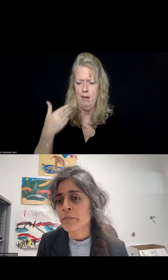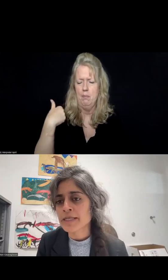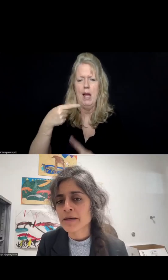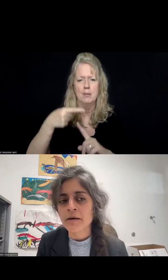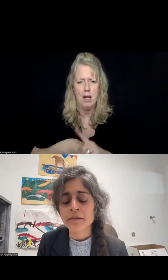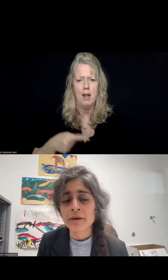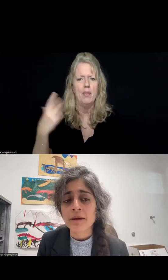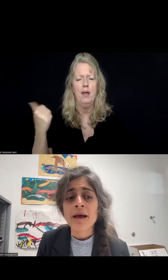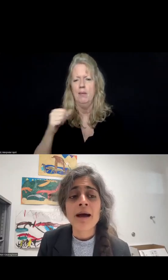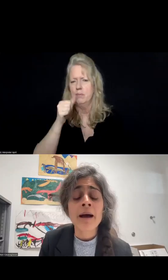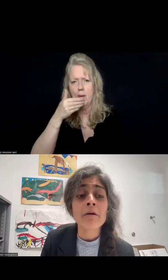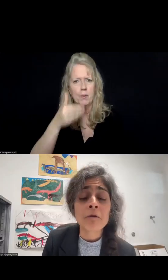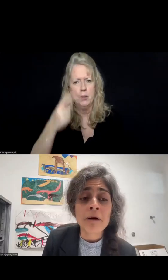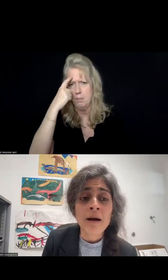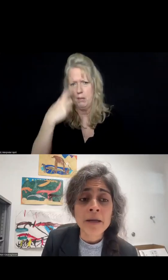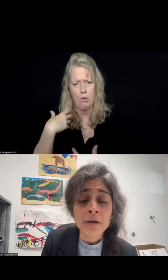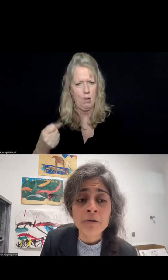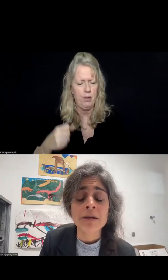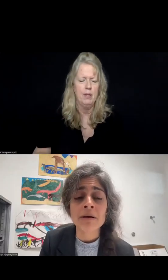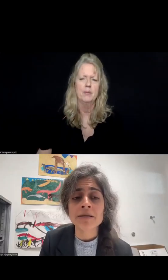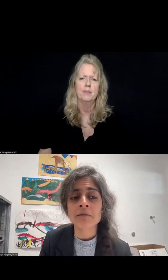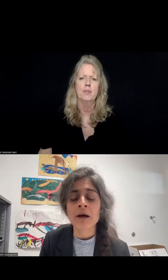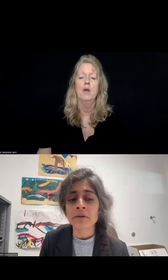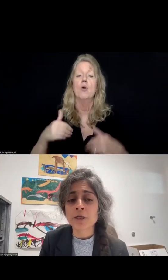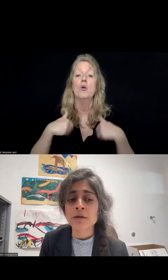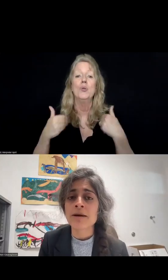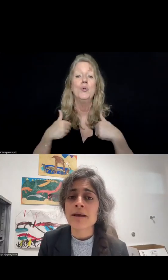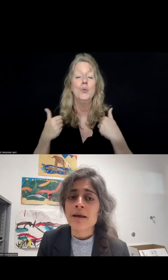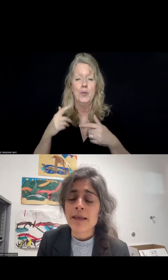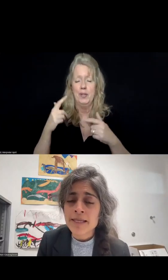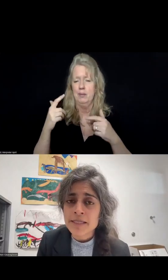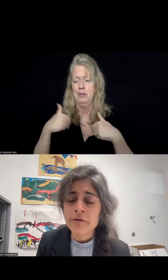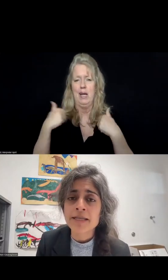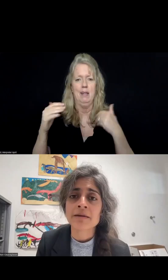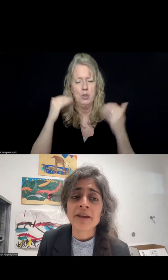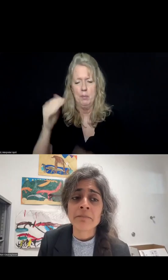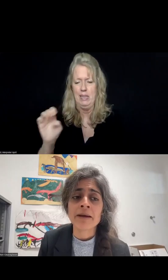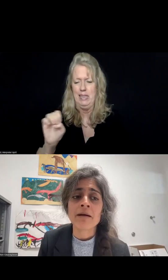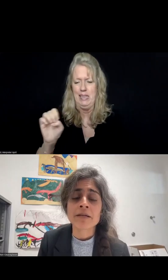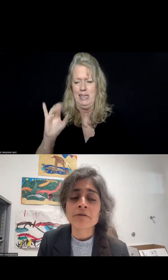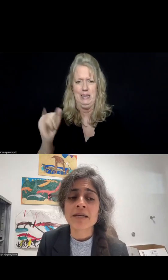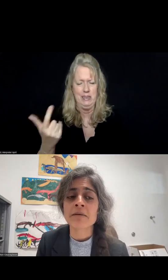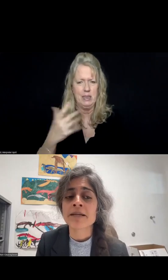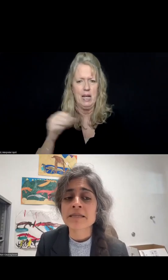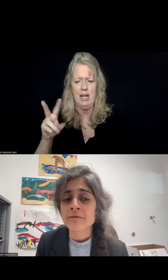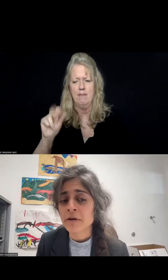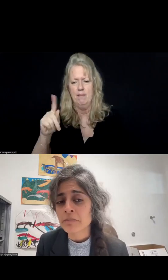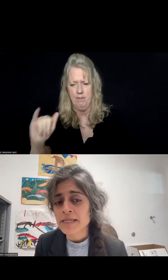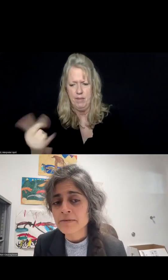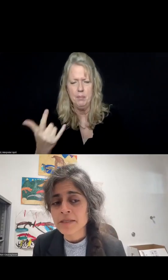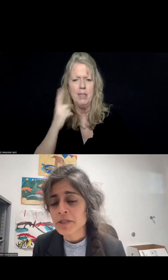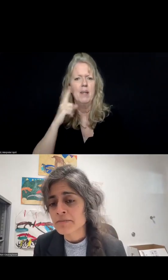of poor mental health. For our youth and young adult population, e-cigarettes and vaping are associated with